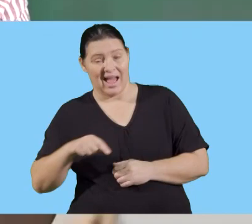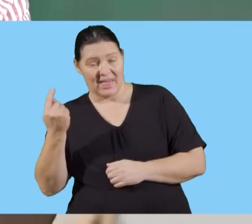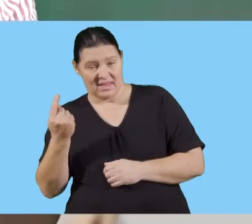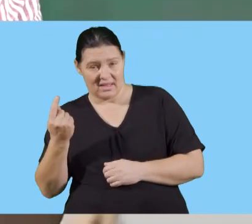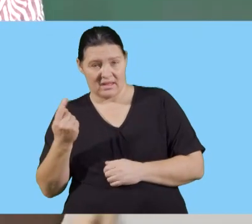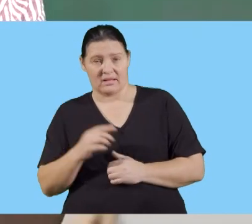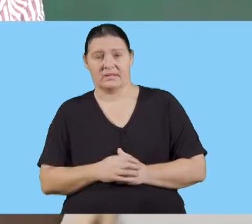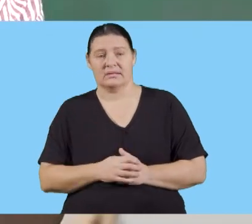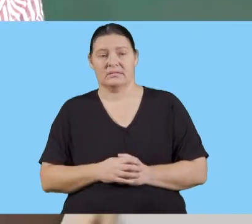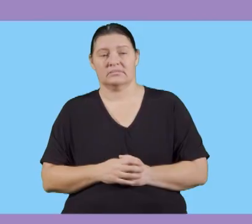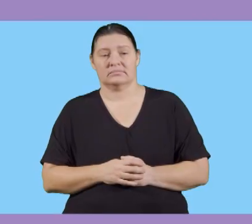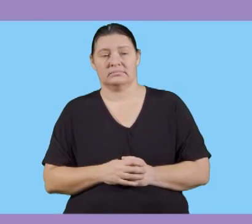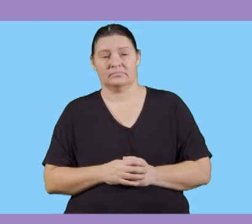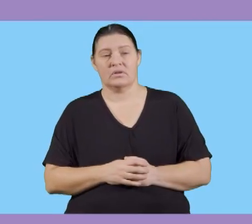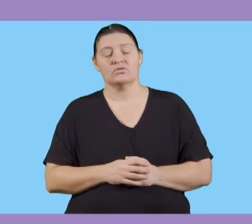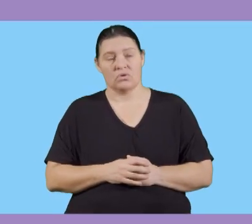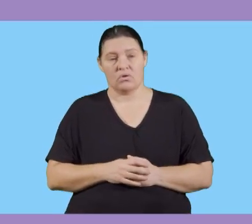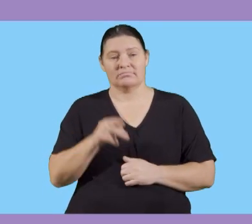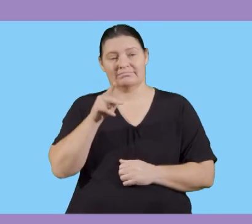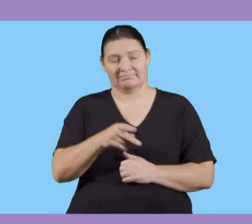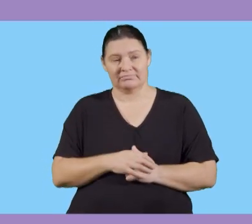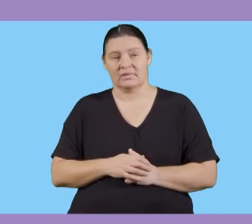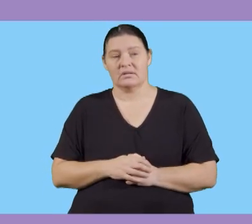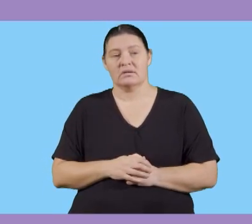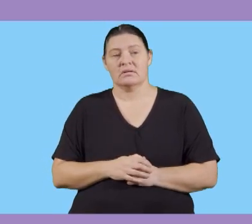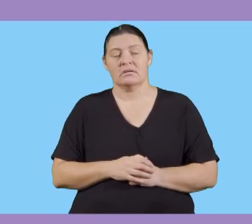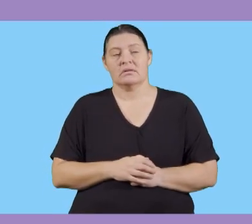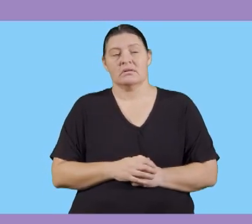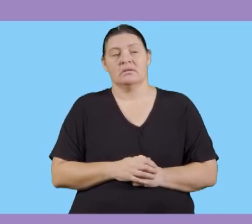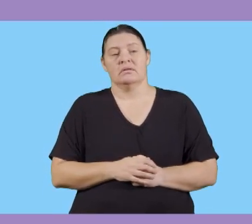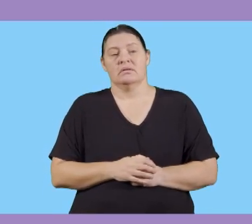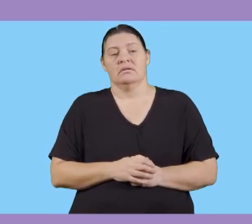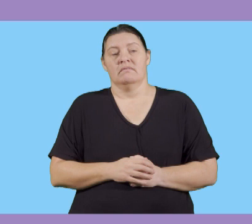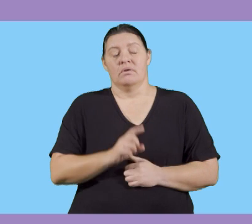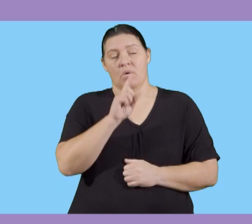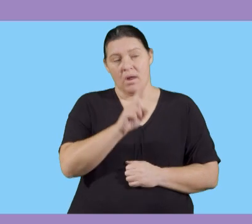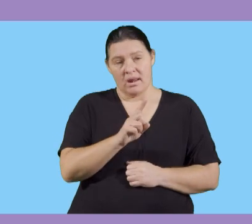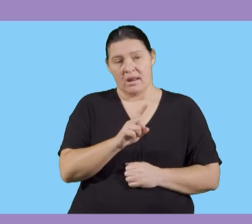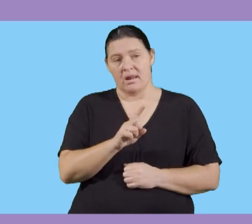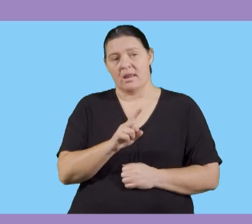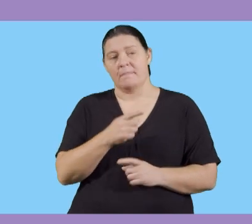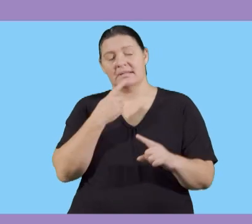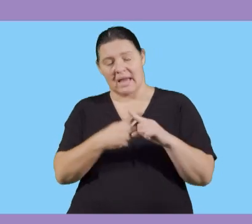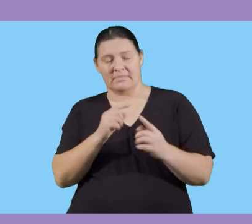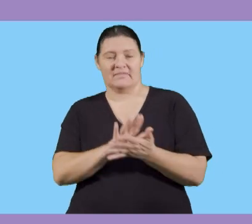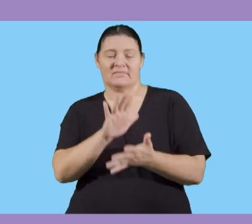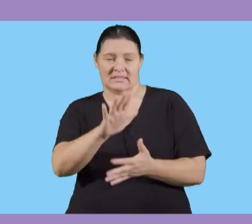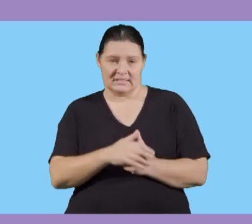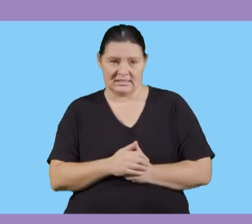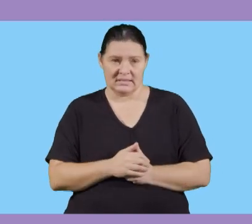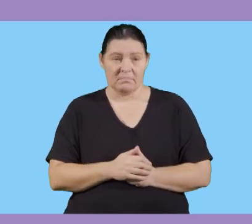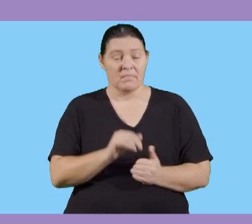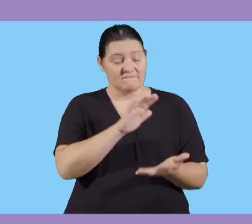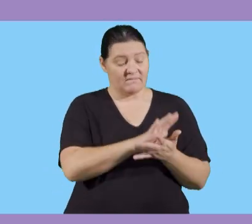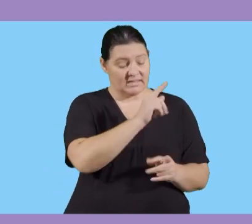another, we move by multiplying. So from 1, for me to get to 15, I'm going to multiply by 15. But now